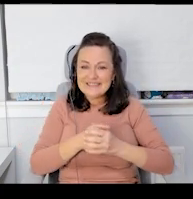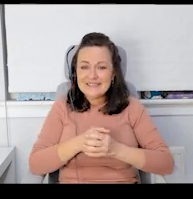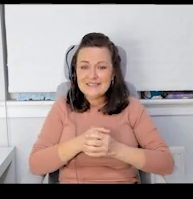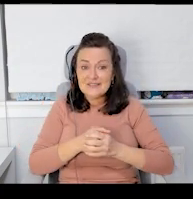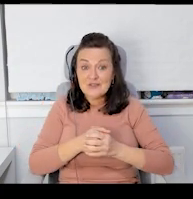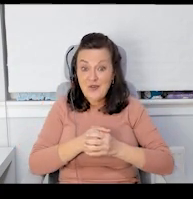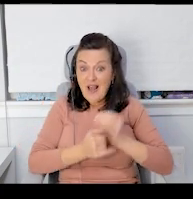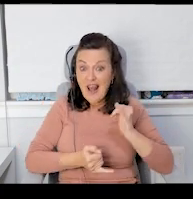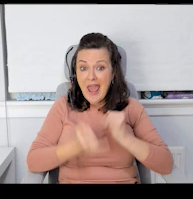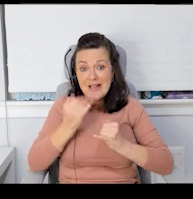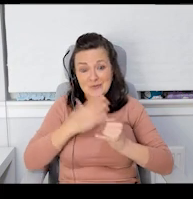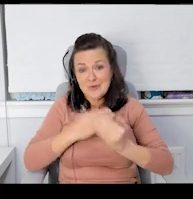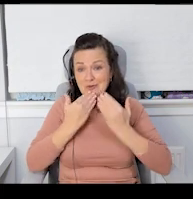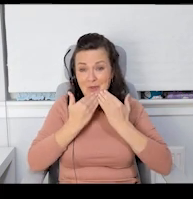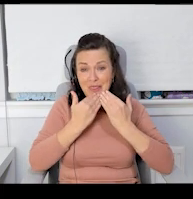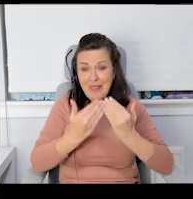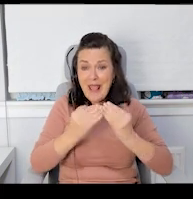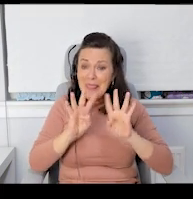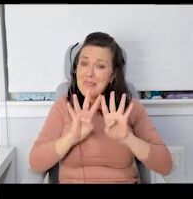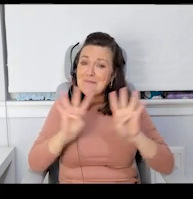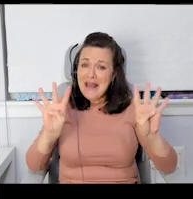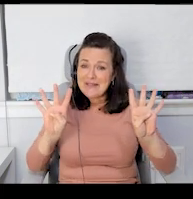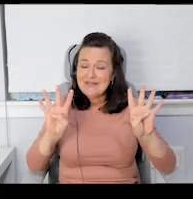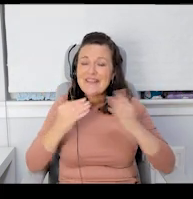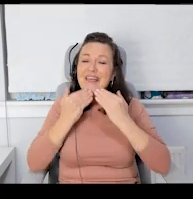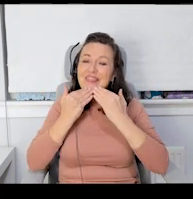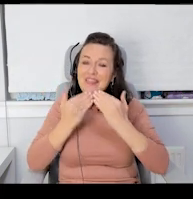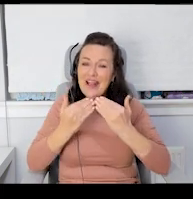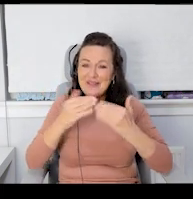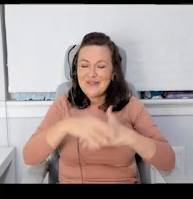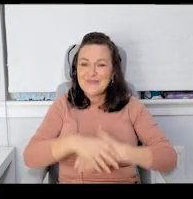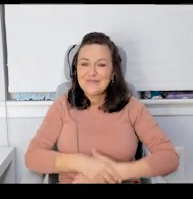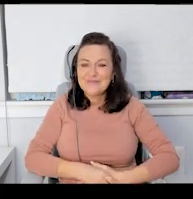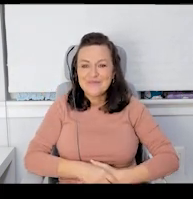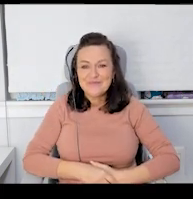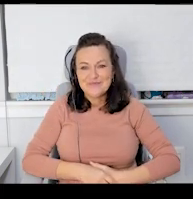So I'd just like to thank all the panelists for their thoughts and their contributions to today's session.